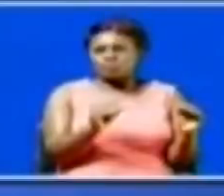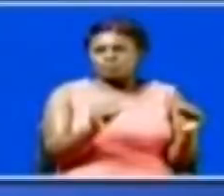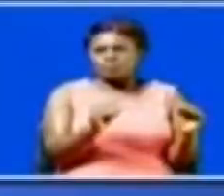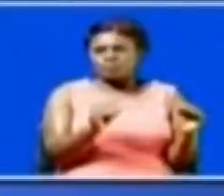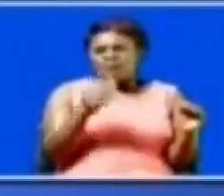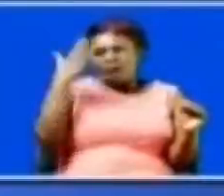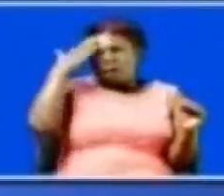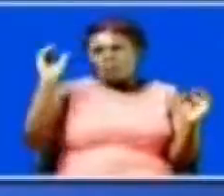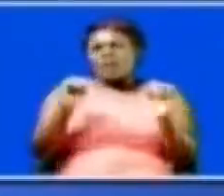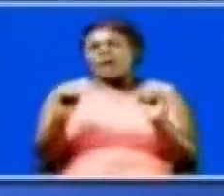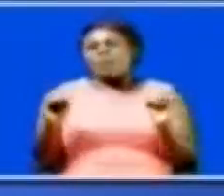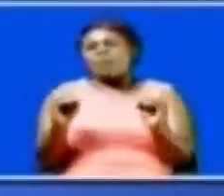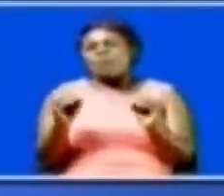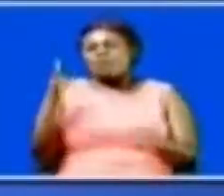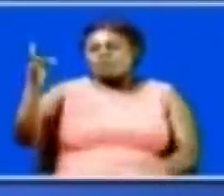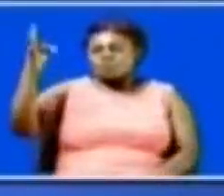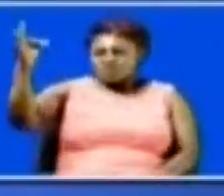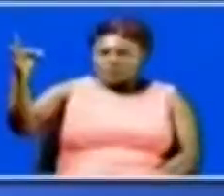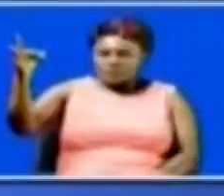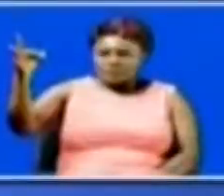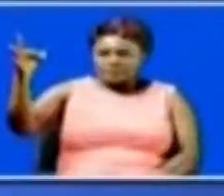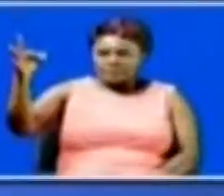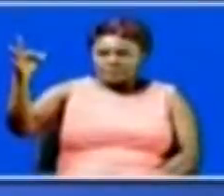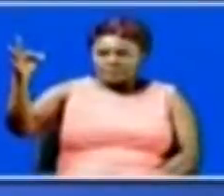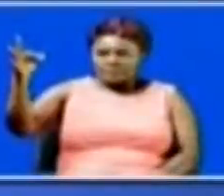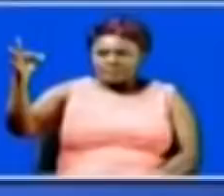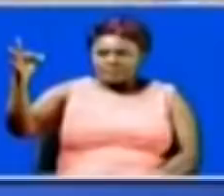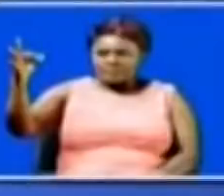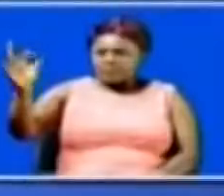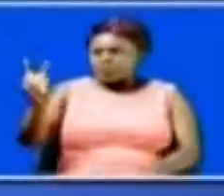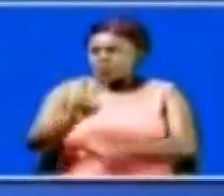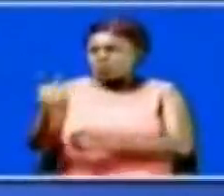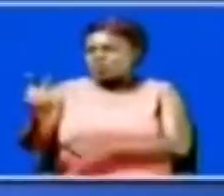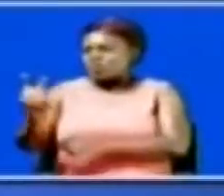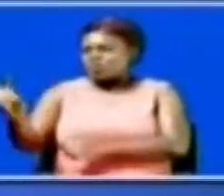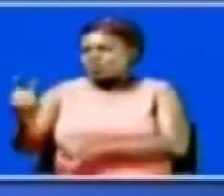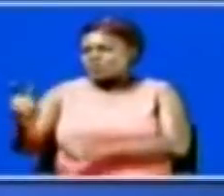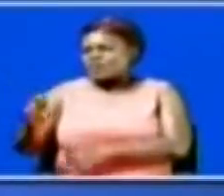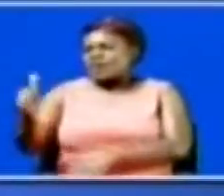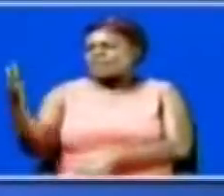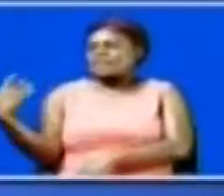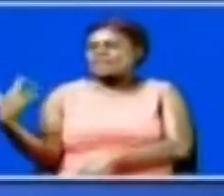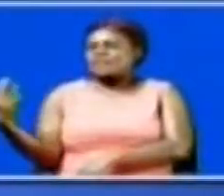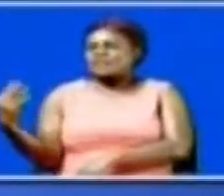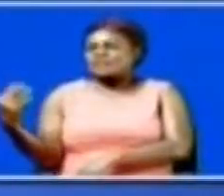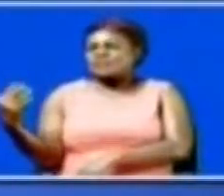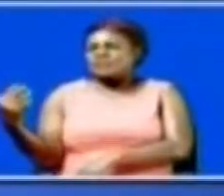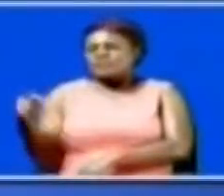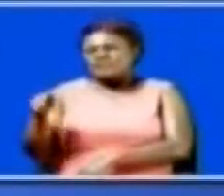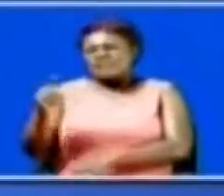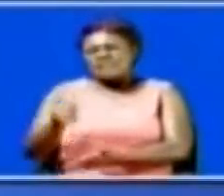doesn't know where it's coming or going, looking for, you know, things as an alternative. So I don't think